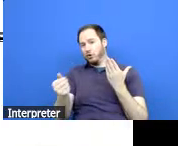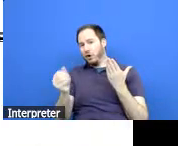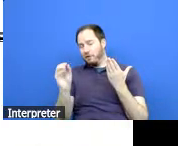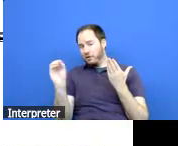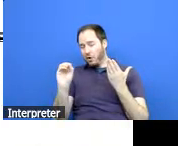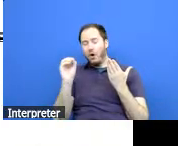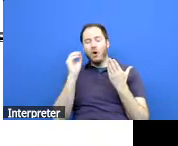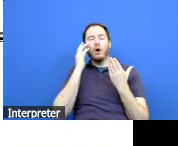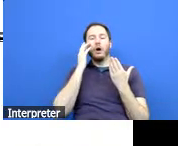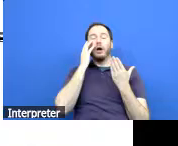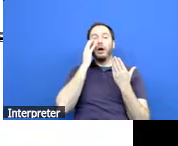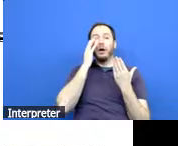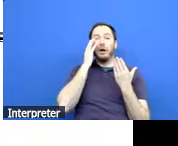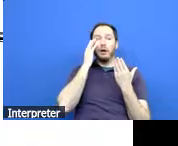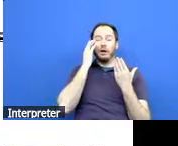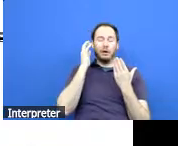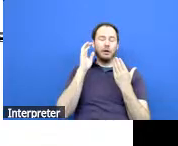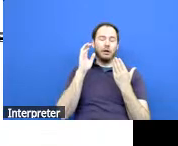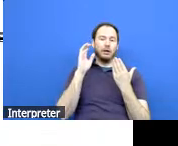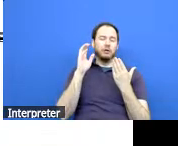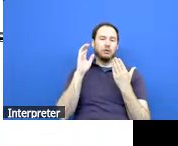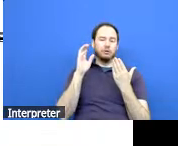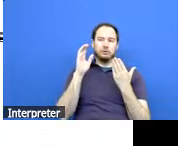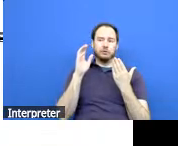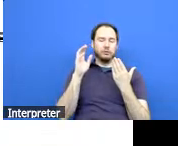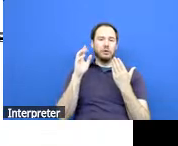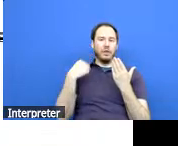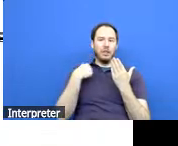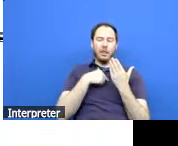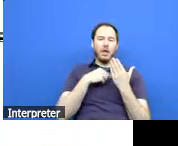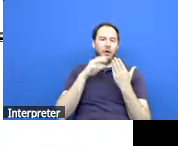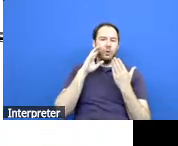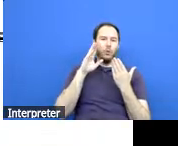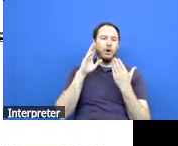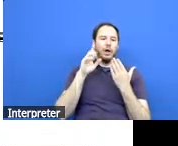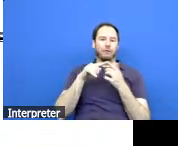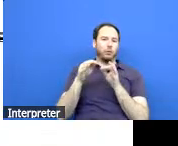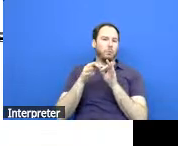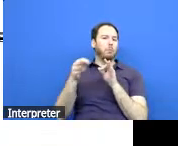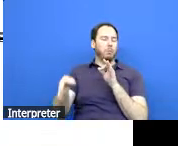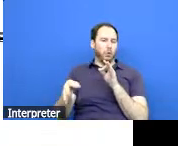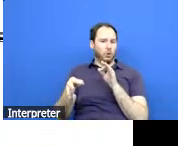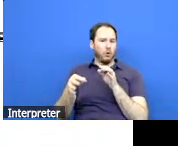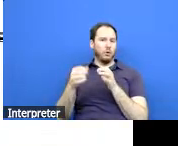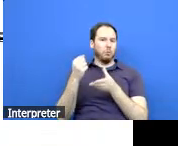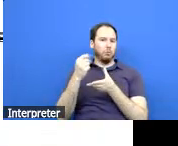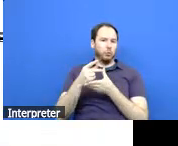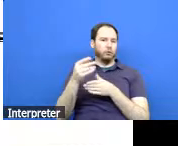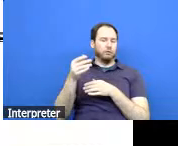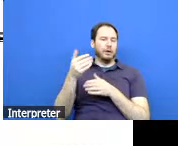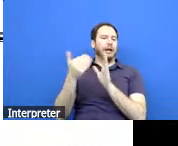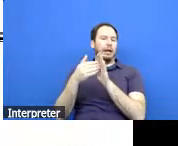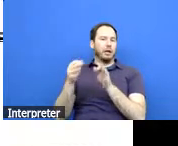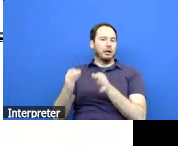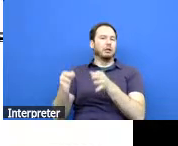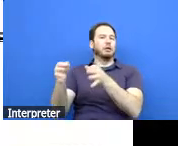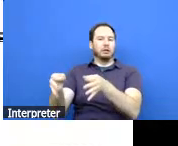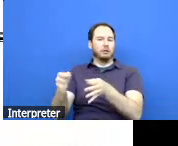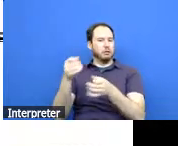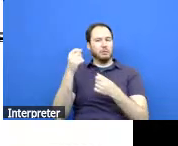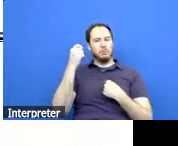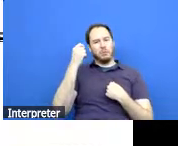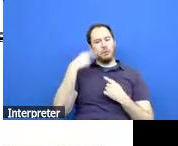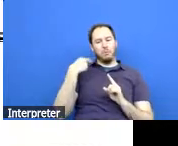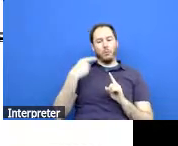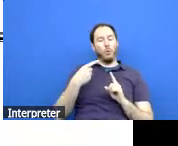identified potentially adverse impacts that remain unmitigated, then we would put off approval for yet another meeting. But the point